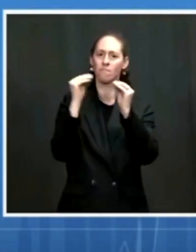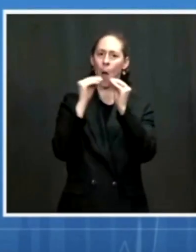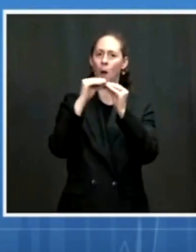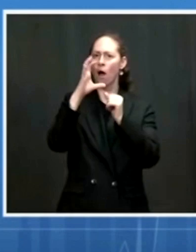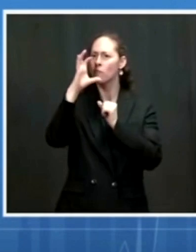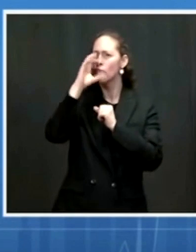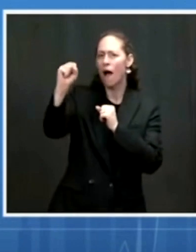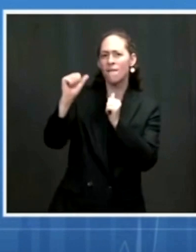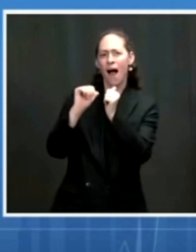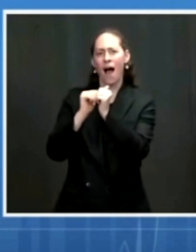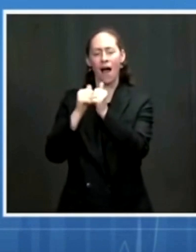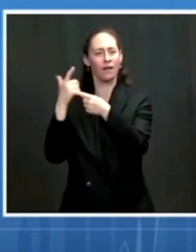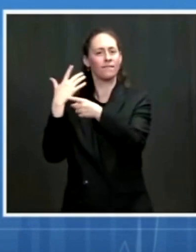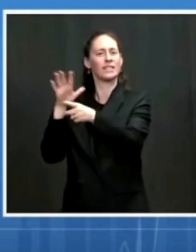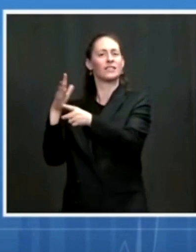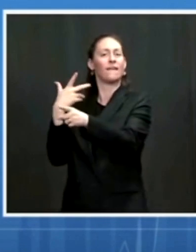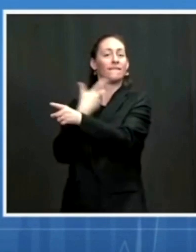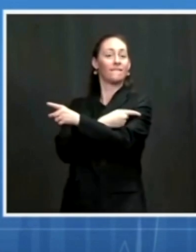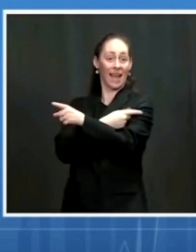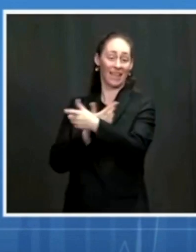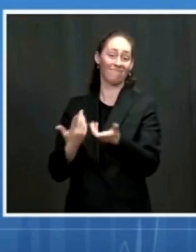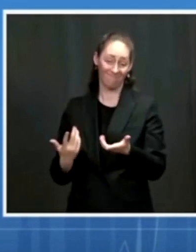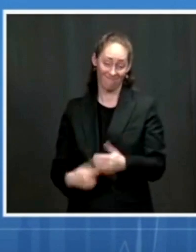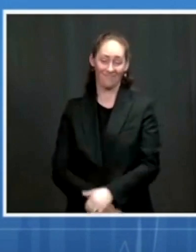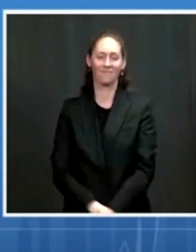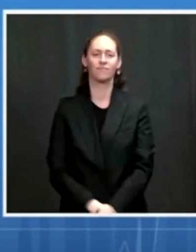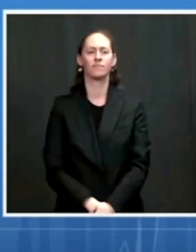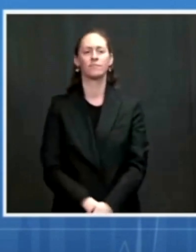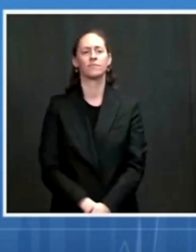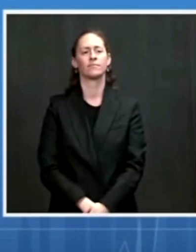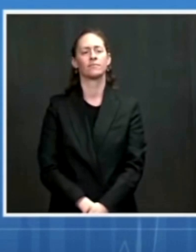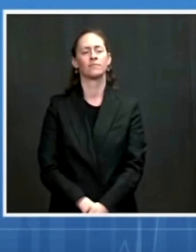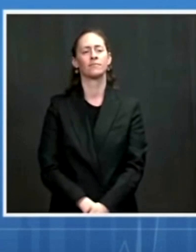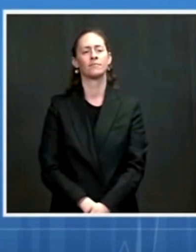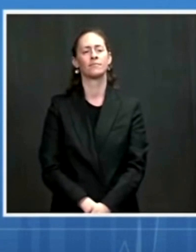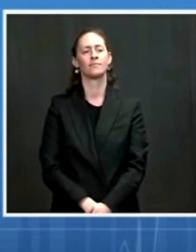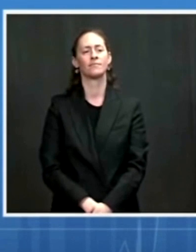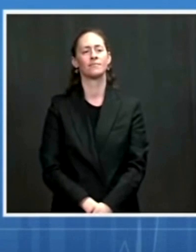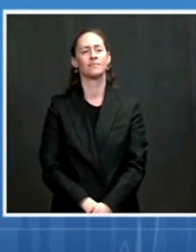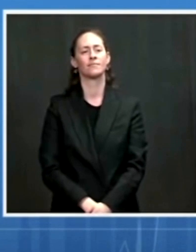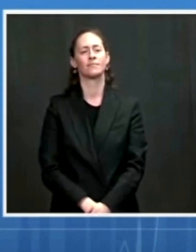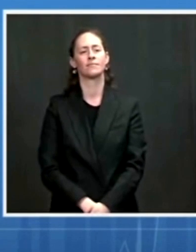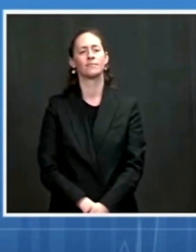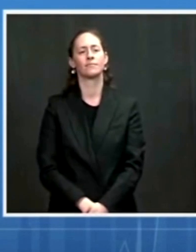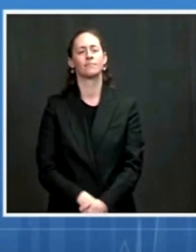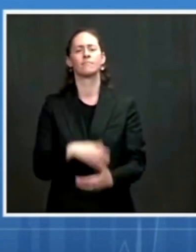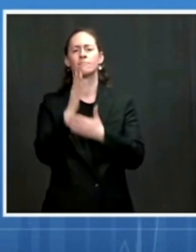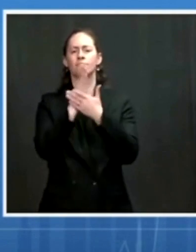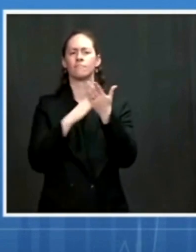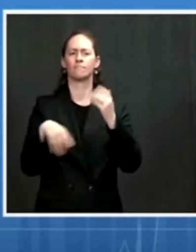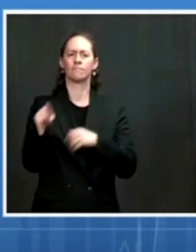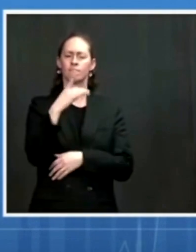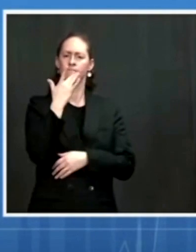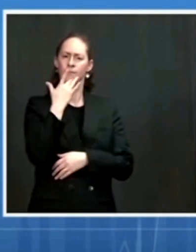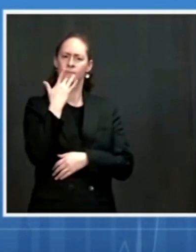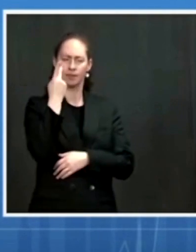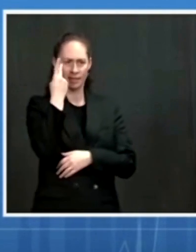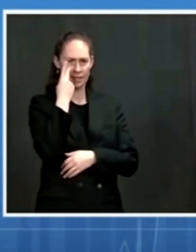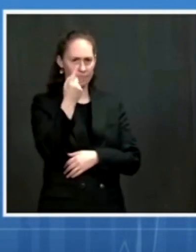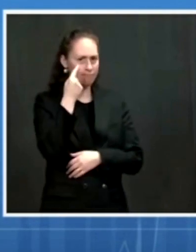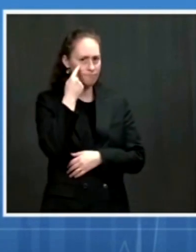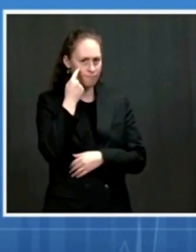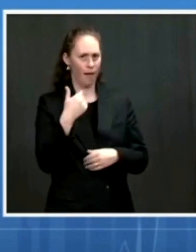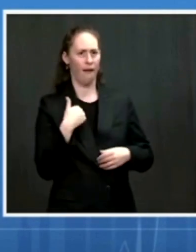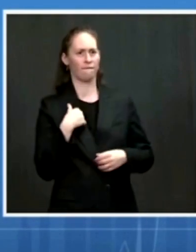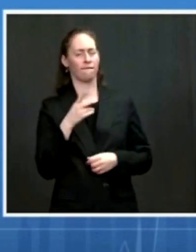to display badges, which show their vaccination status, filter specifically to see only people who are vaccinated and offer